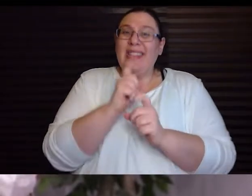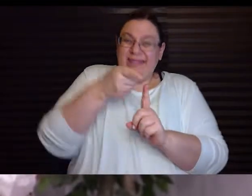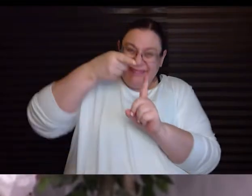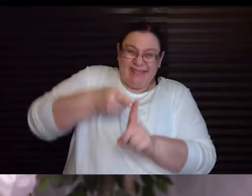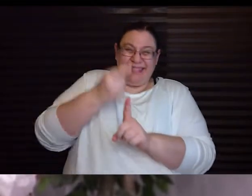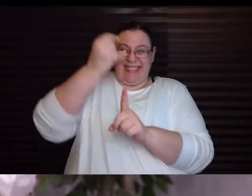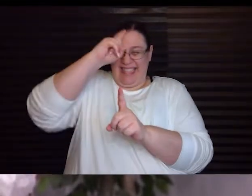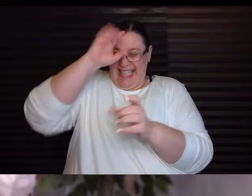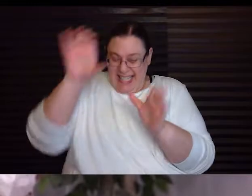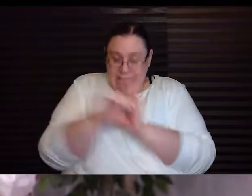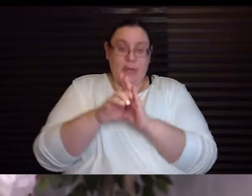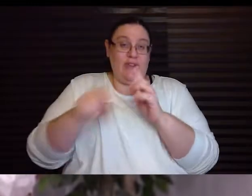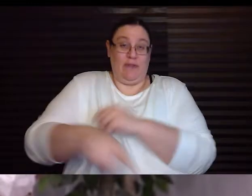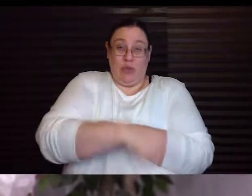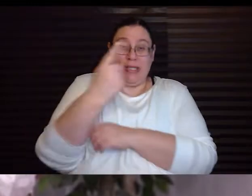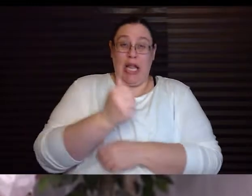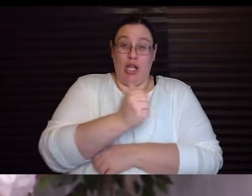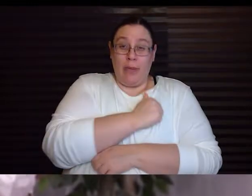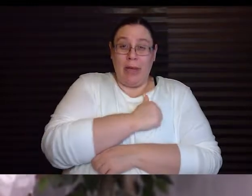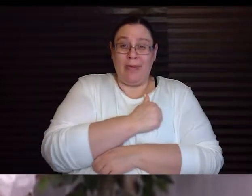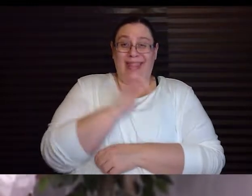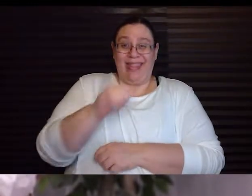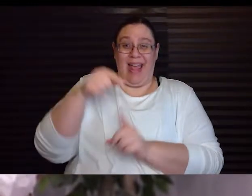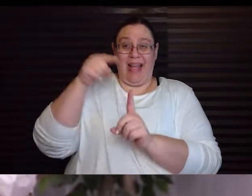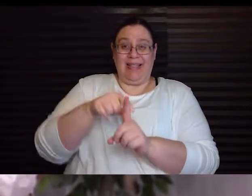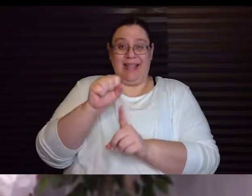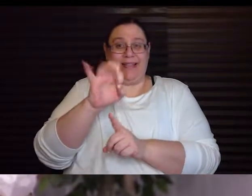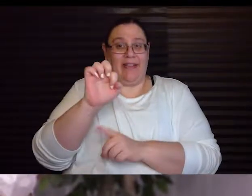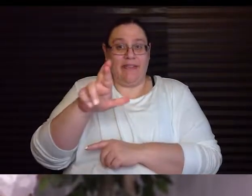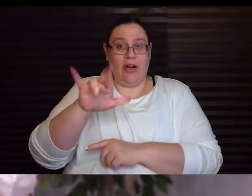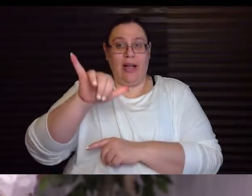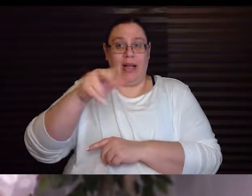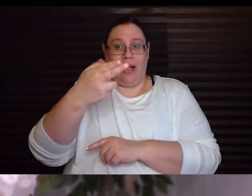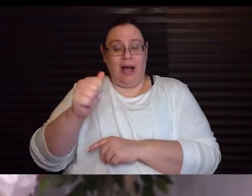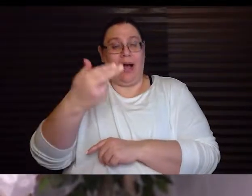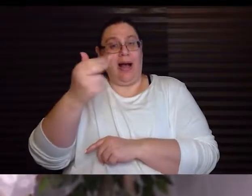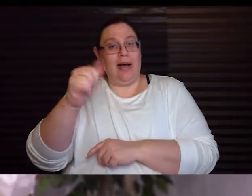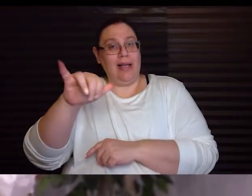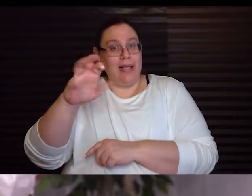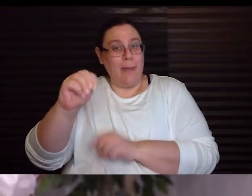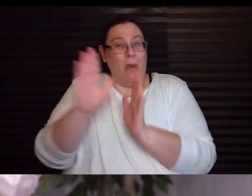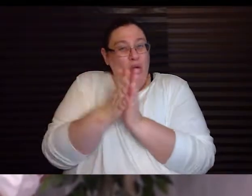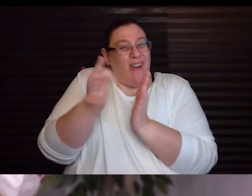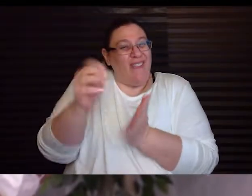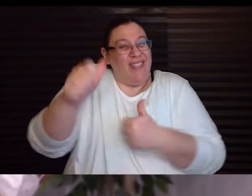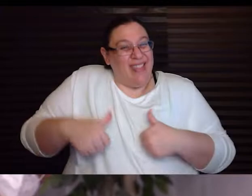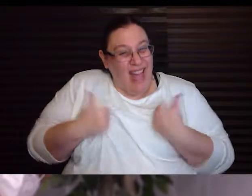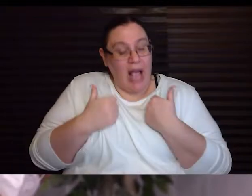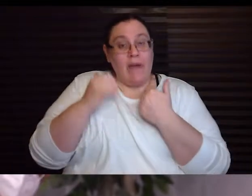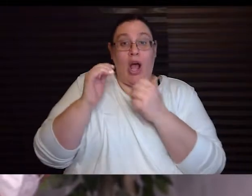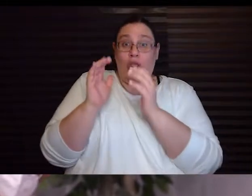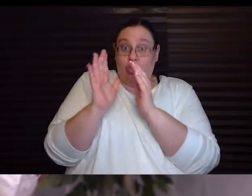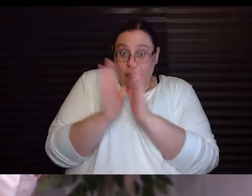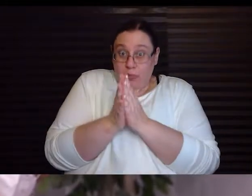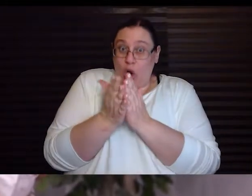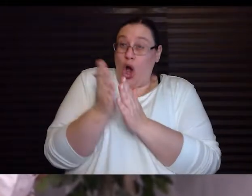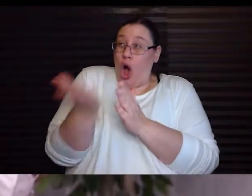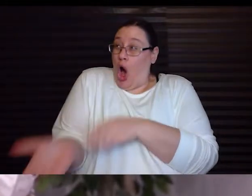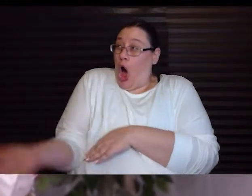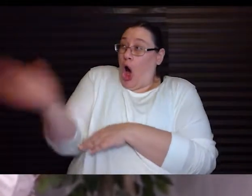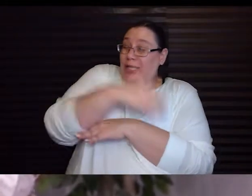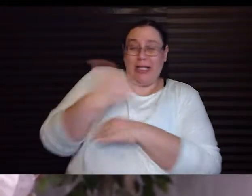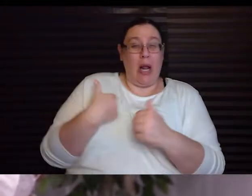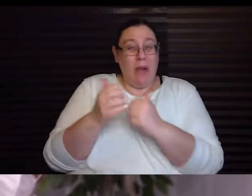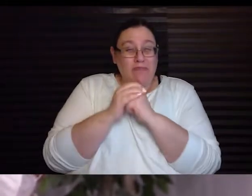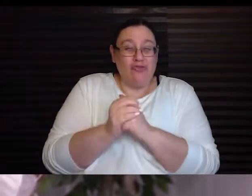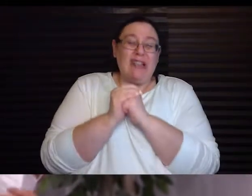of Yom Kippur, this day, is Sefer HaChaim, the book of life, the book that we're spending the entire day today praying